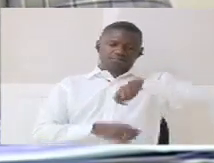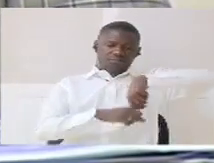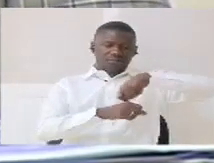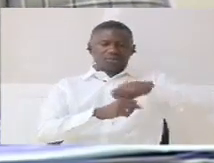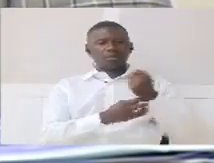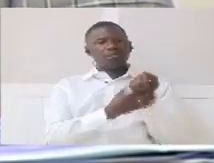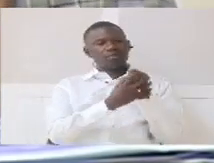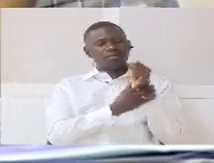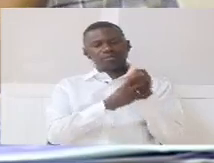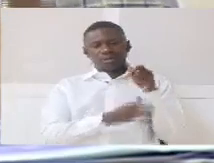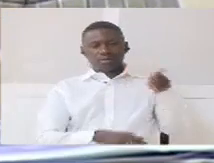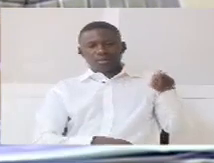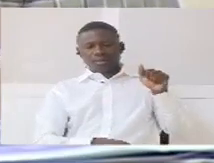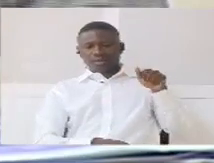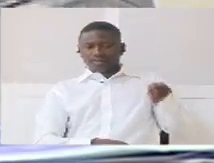True or